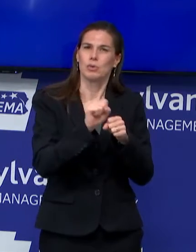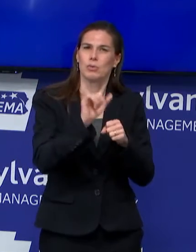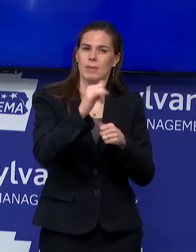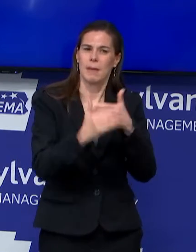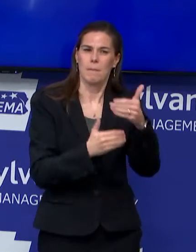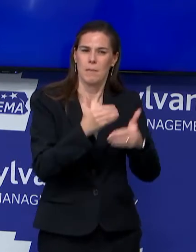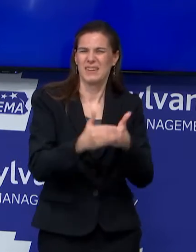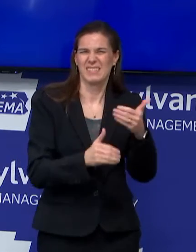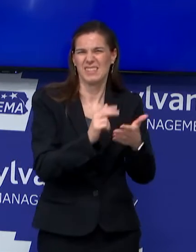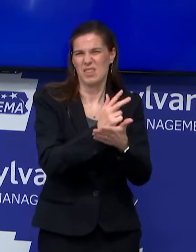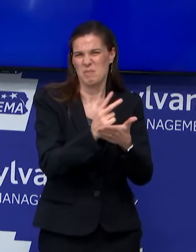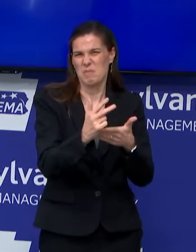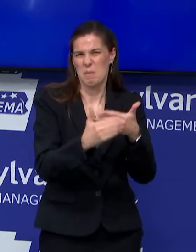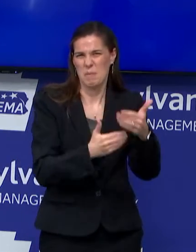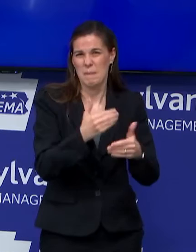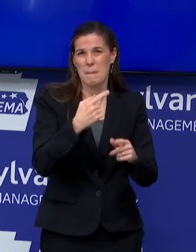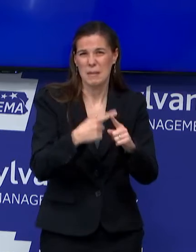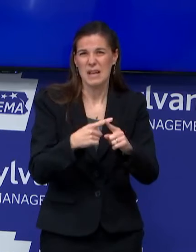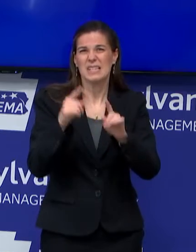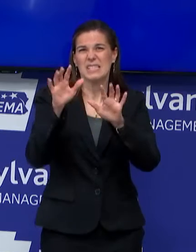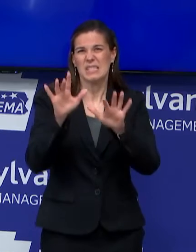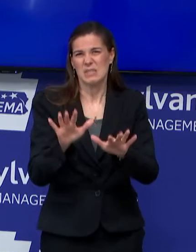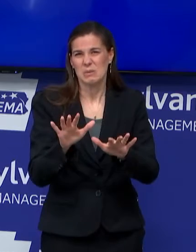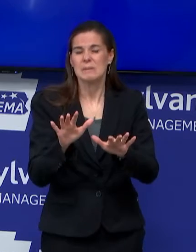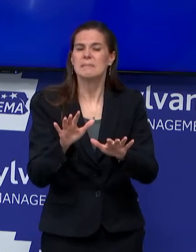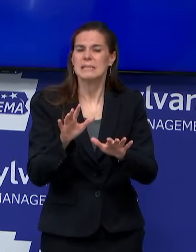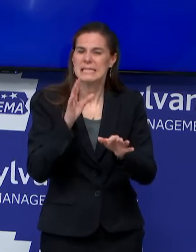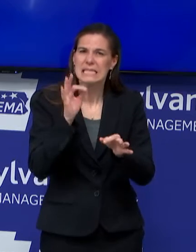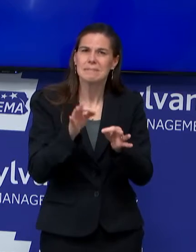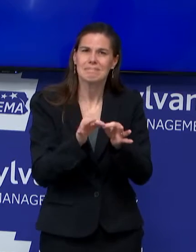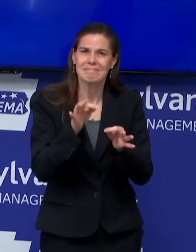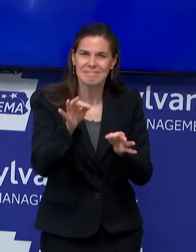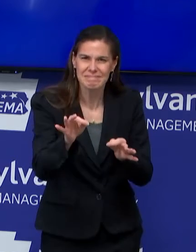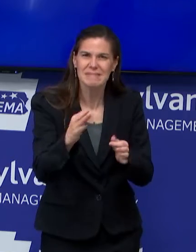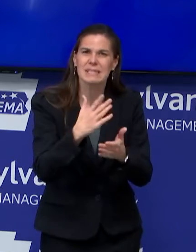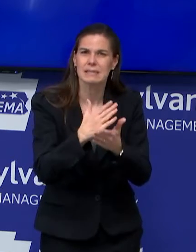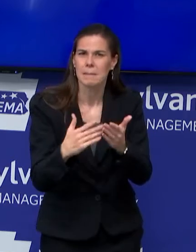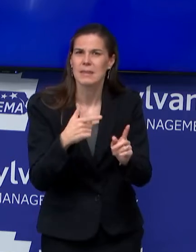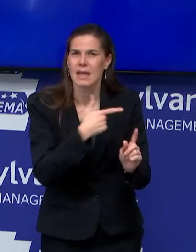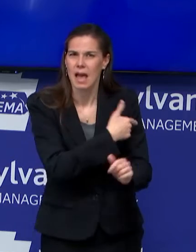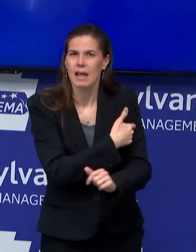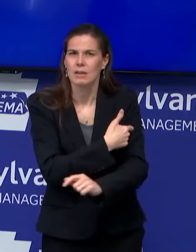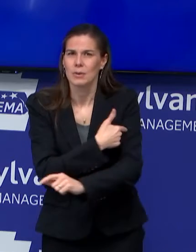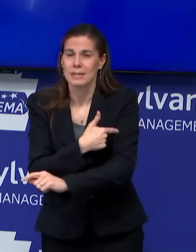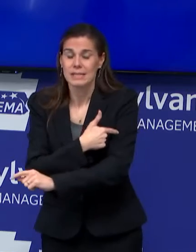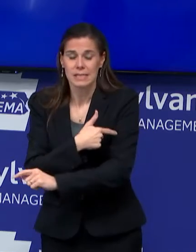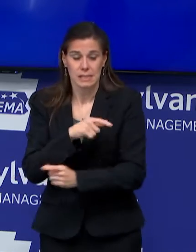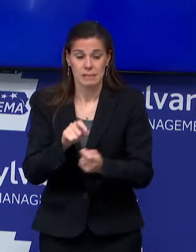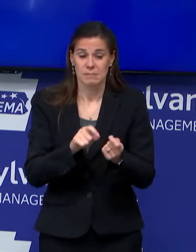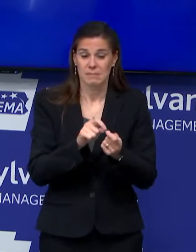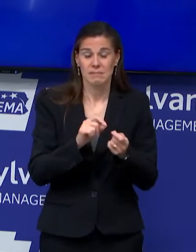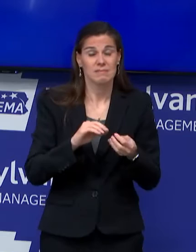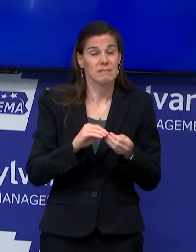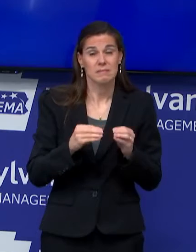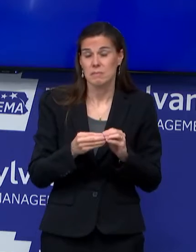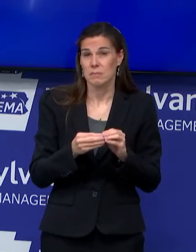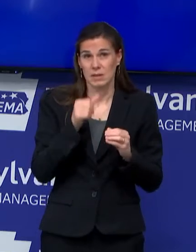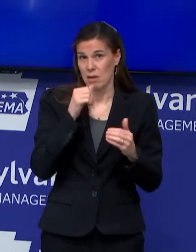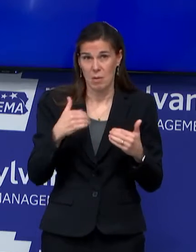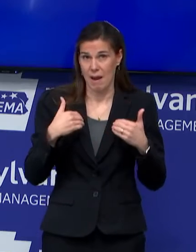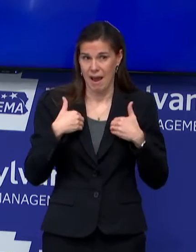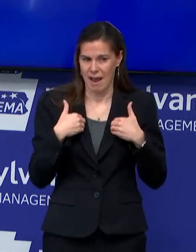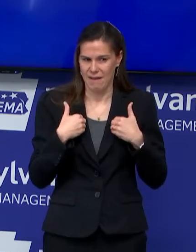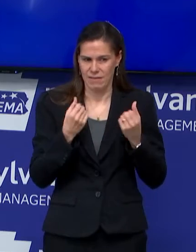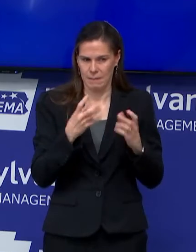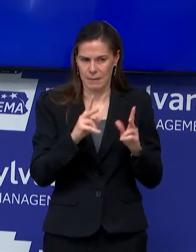and of course with the storm, that did delay some of the allocation. However, I don't have specific numbers on how many have been affected.